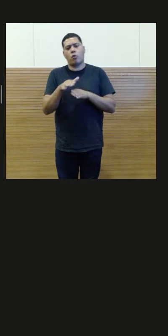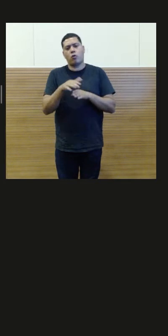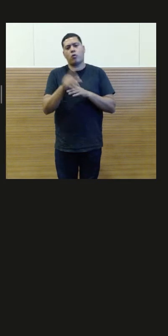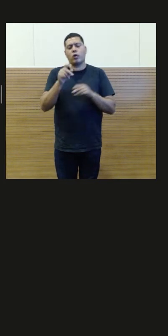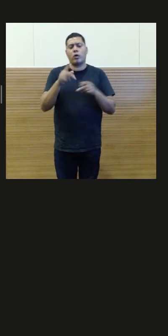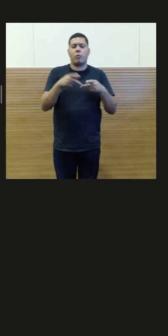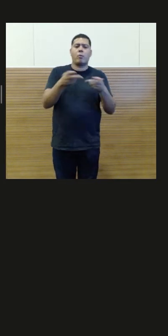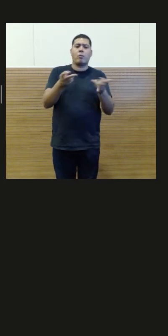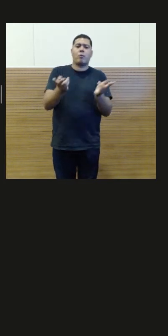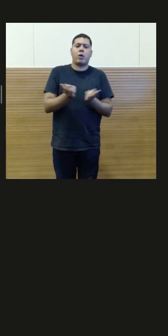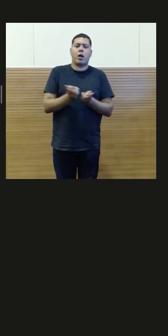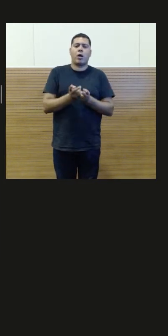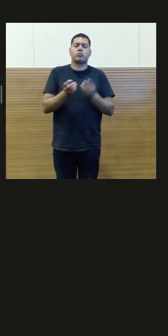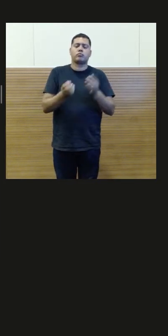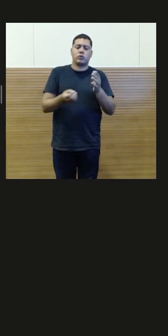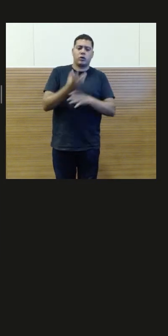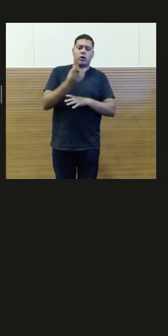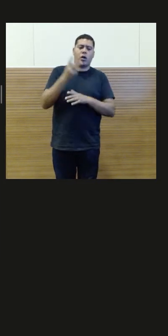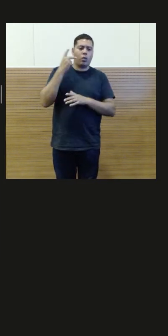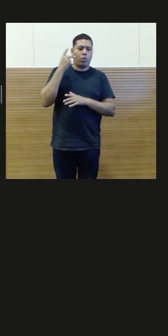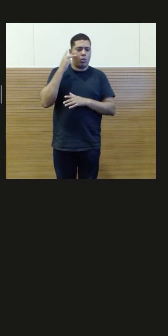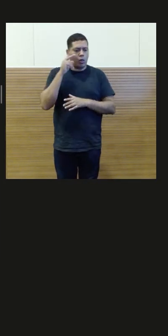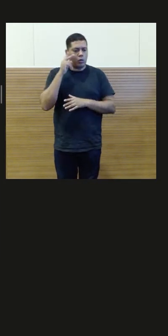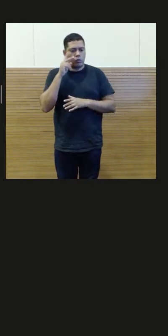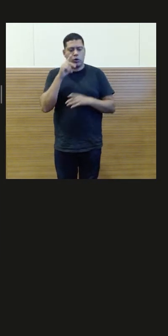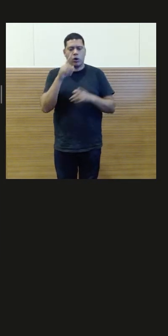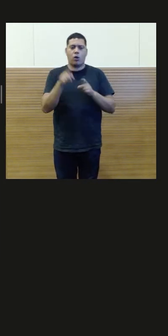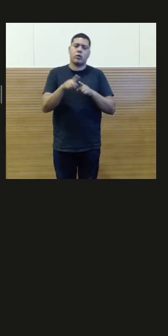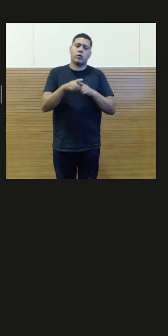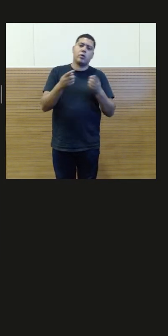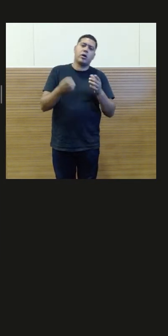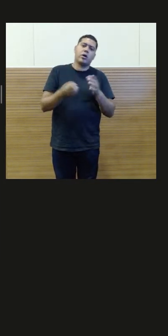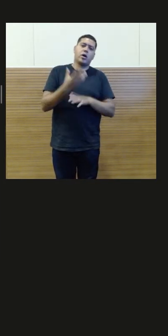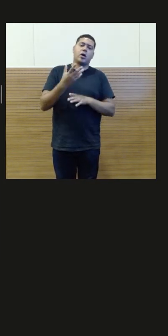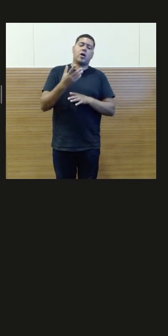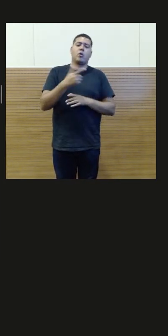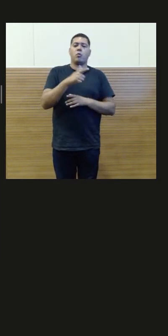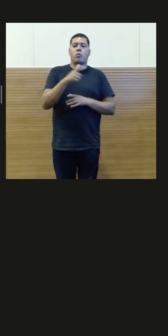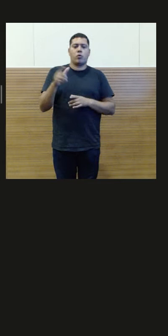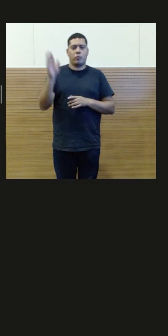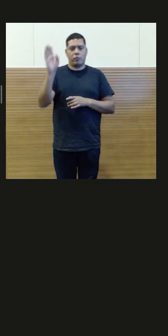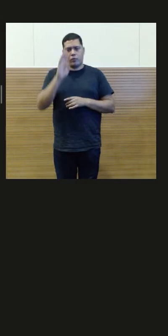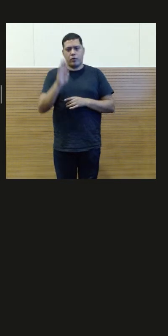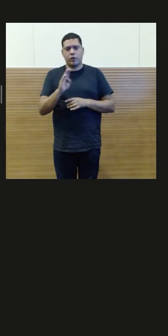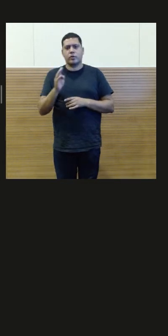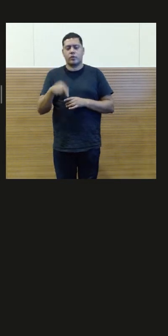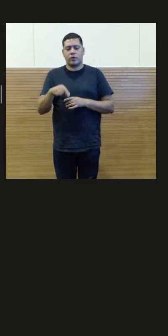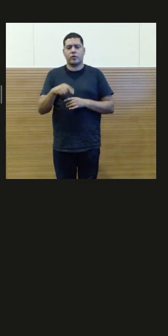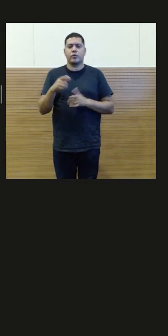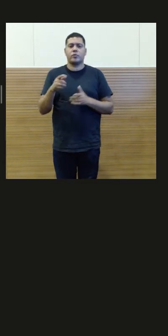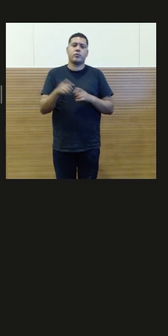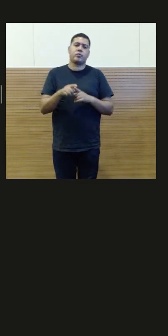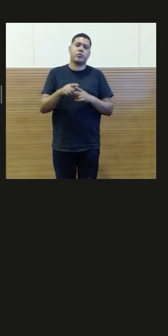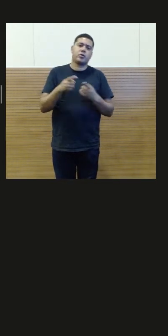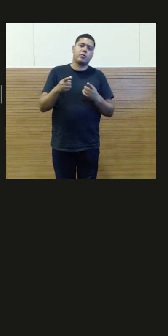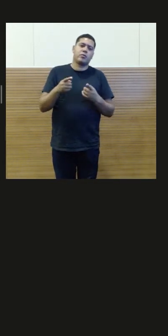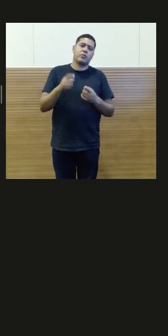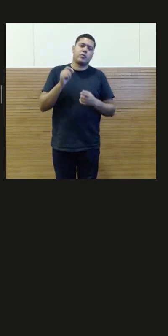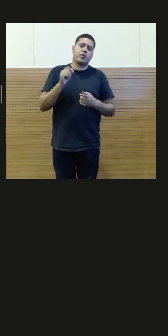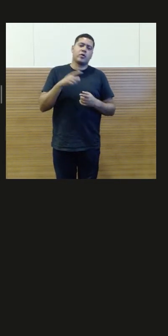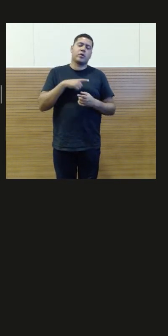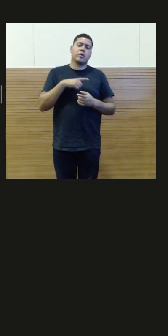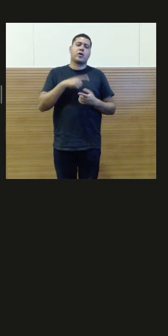of all Brazilians. Its analyses and recommendations take society, the economy, and the environment into